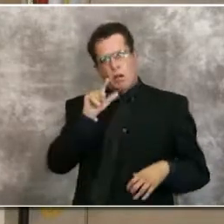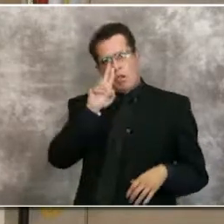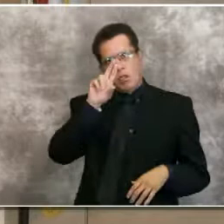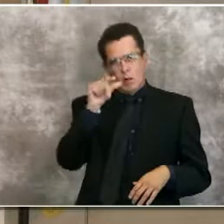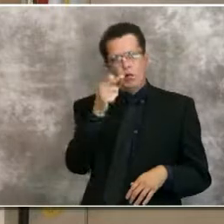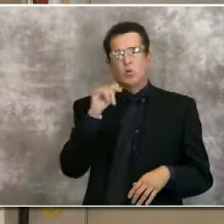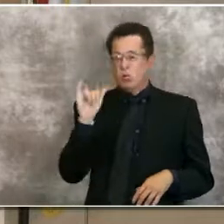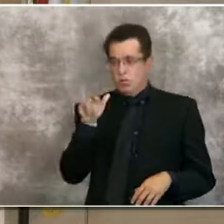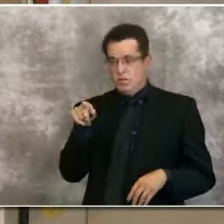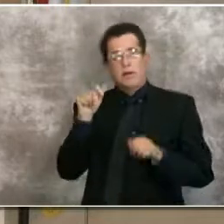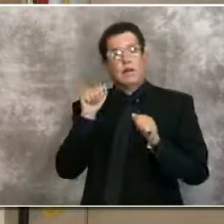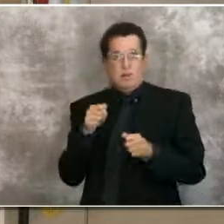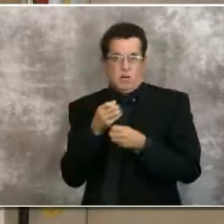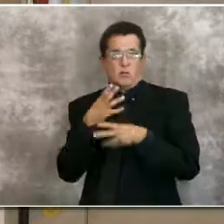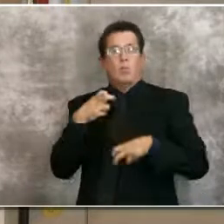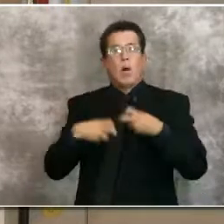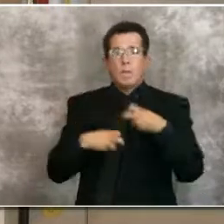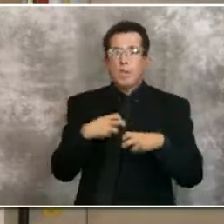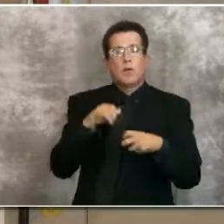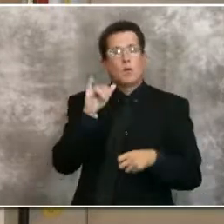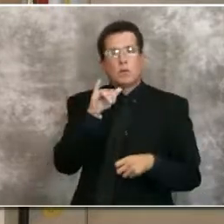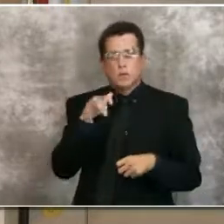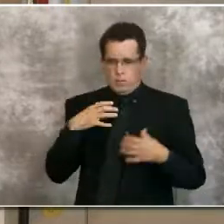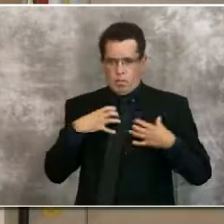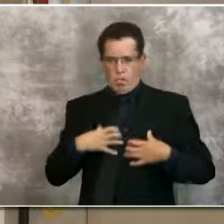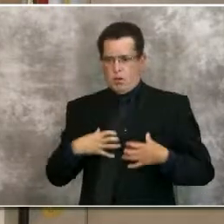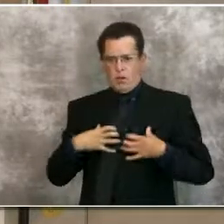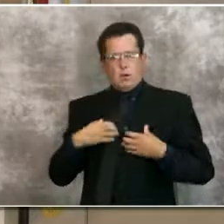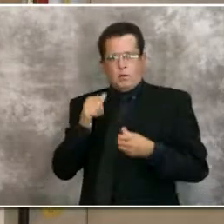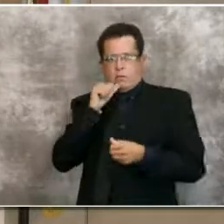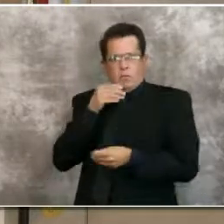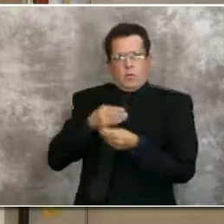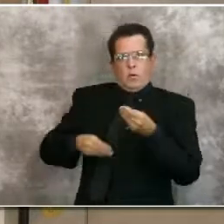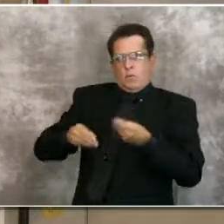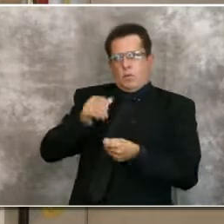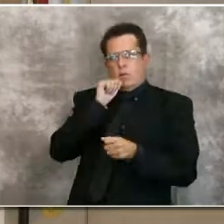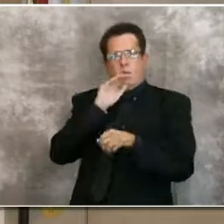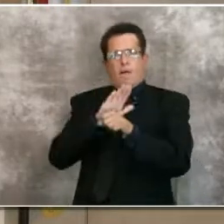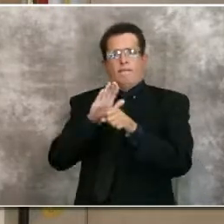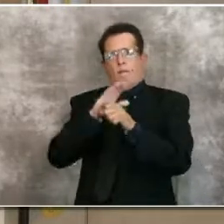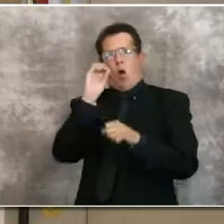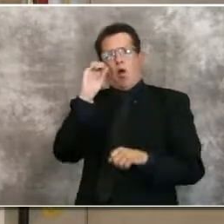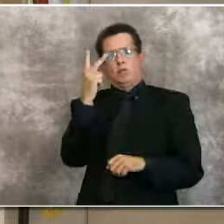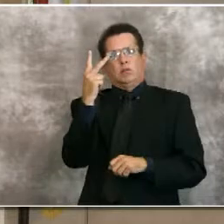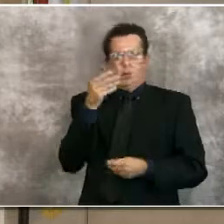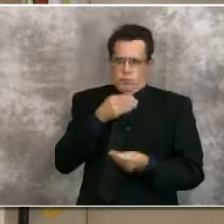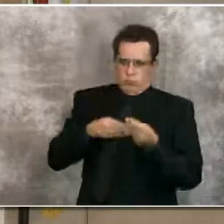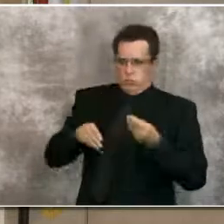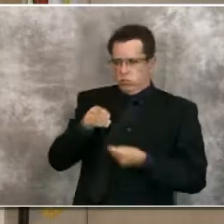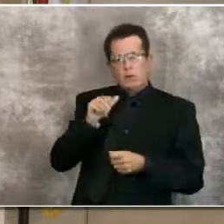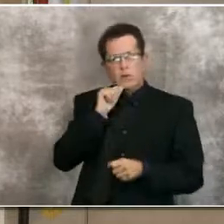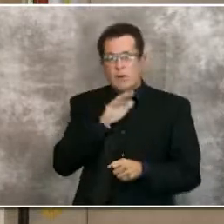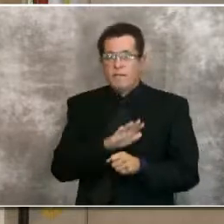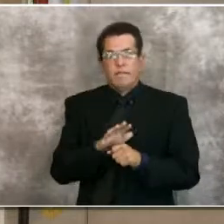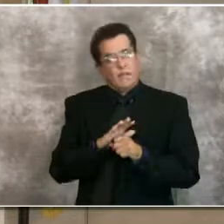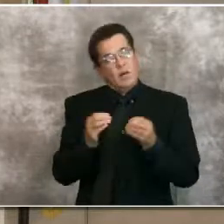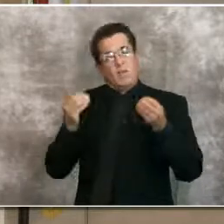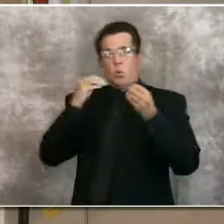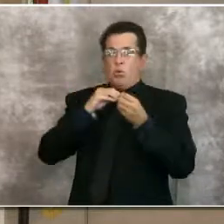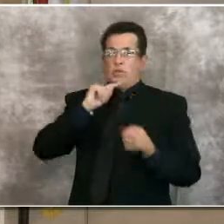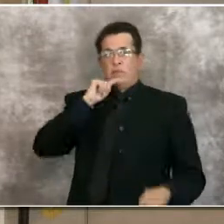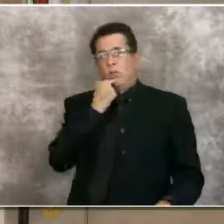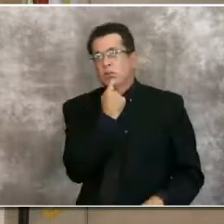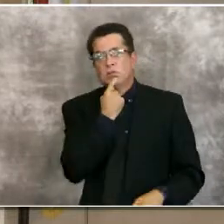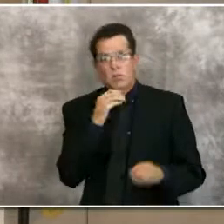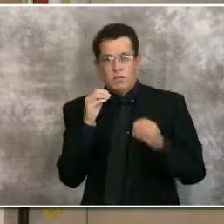very substantial problems with the ability of the lung to deliver oxygen. It's much, much more profound, much more